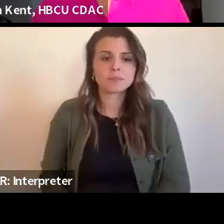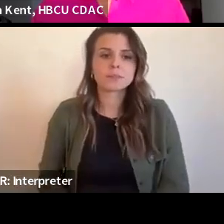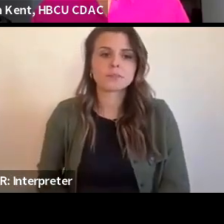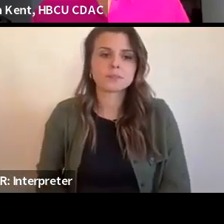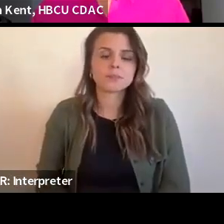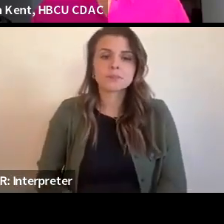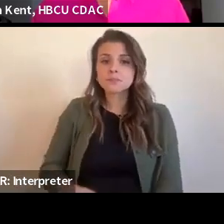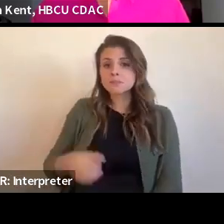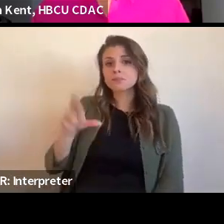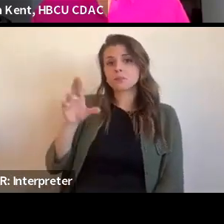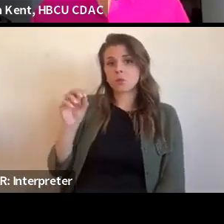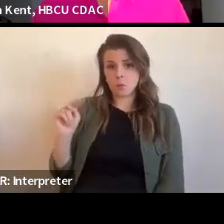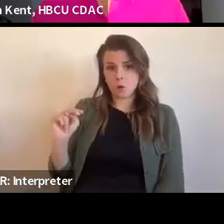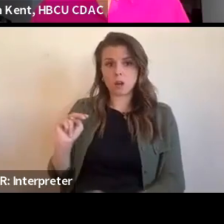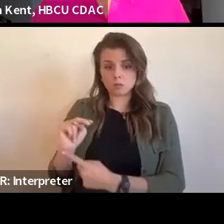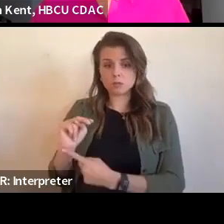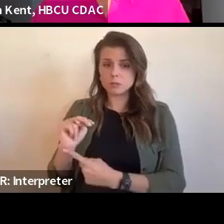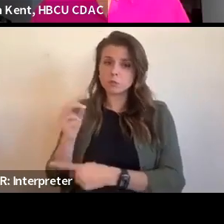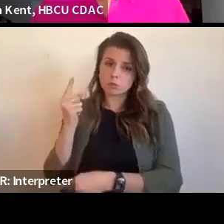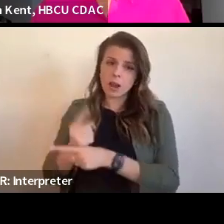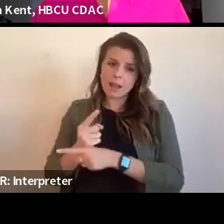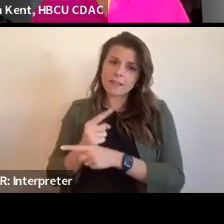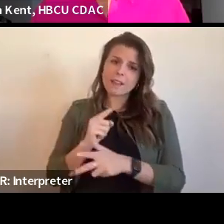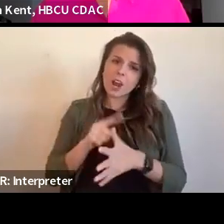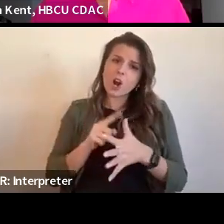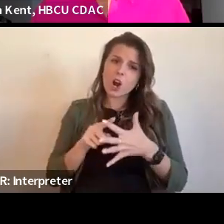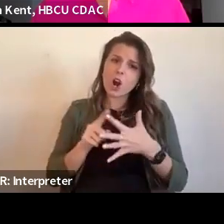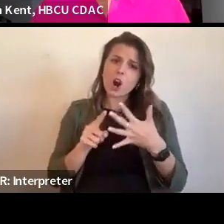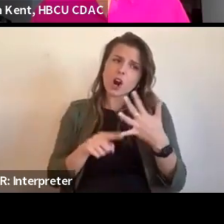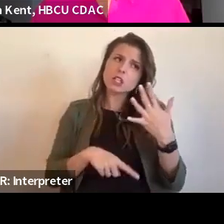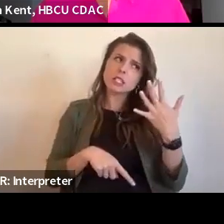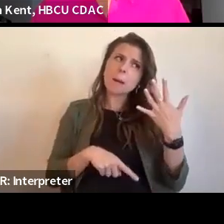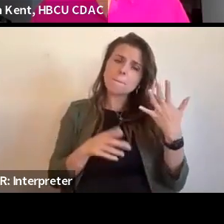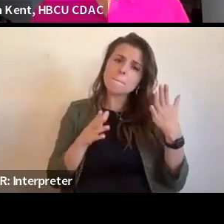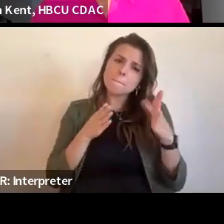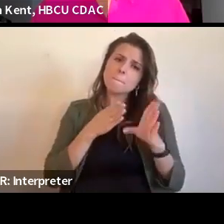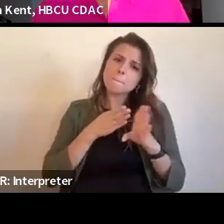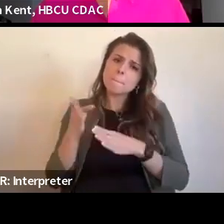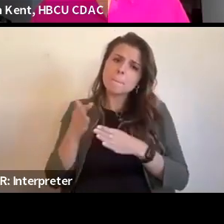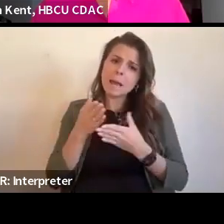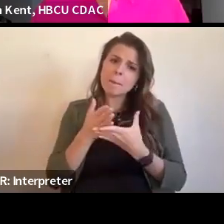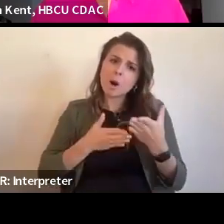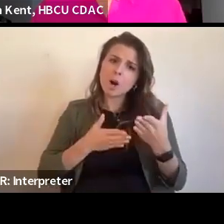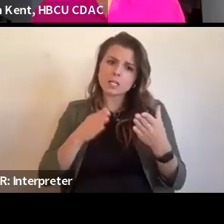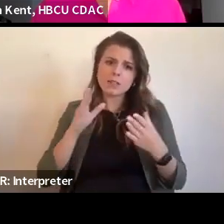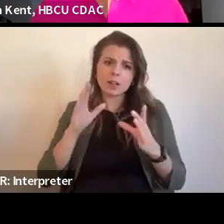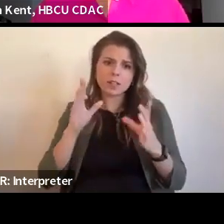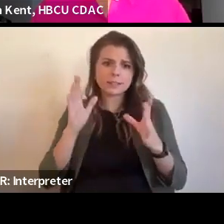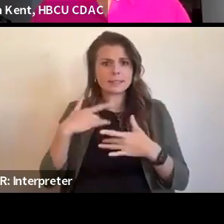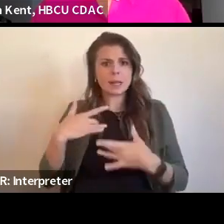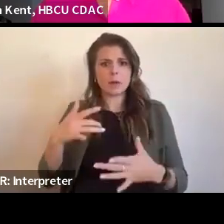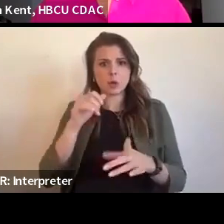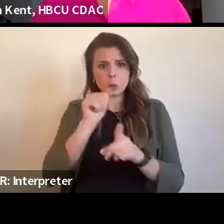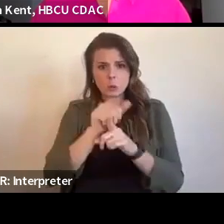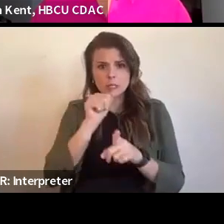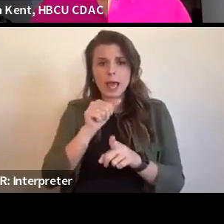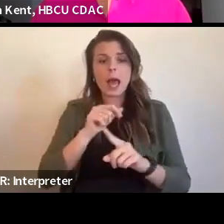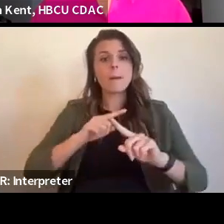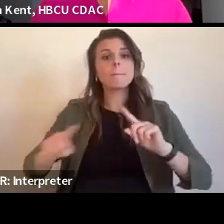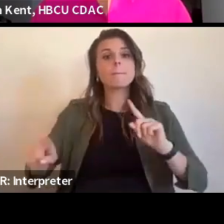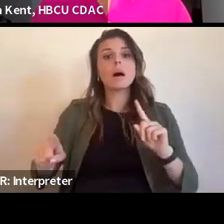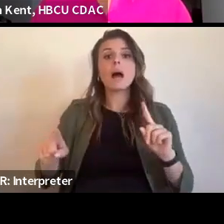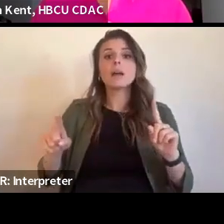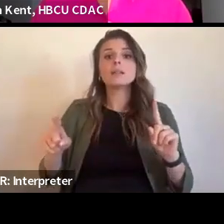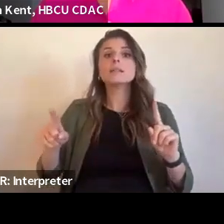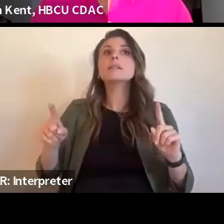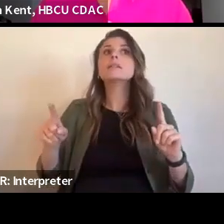Ron's right. There are telltale ingredients to every scam, but, exposing people to these known